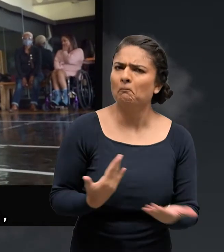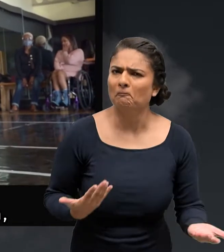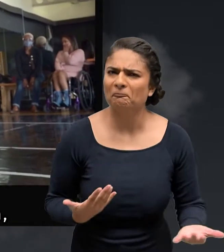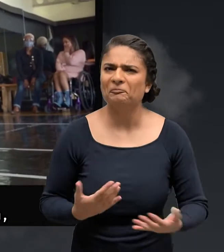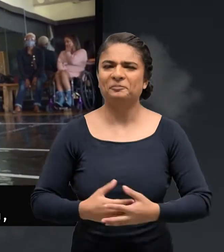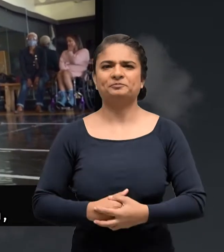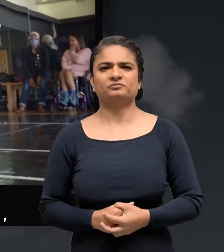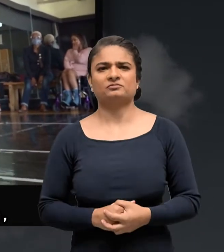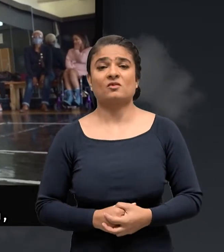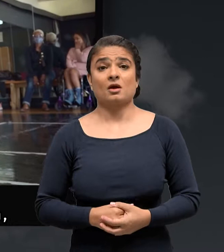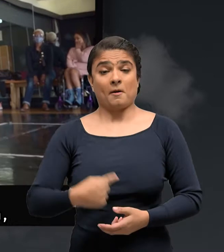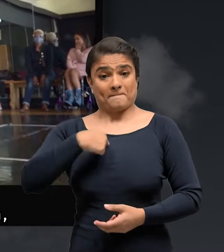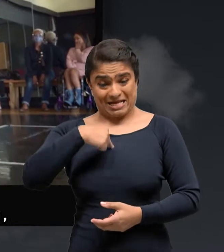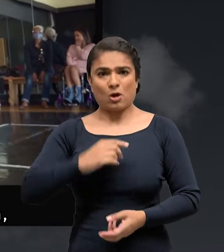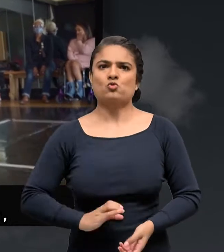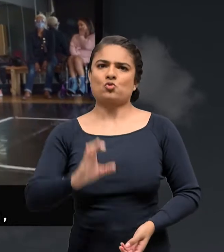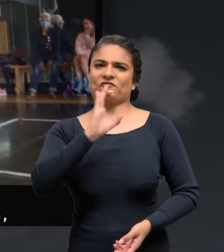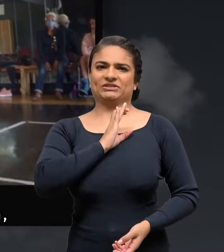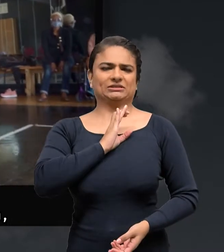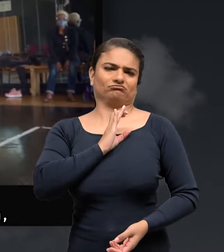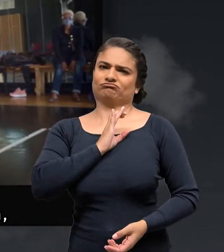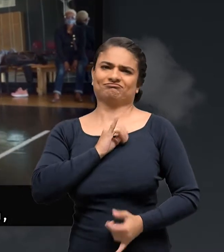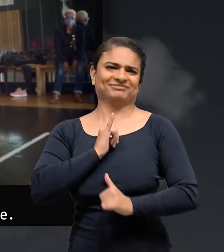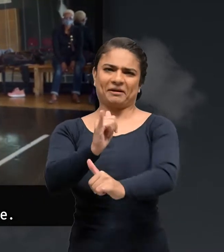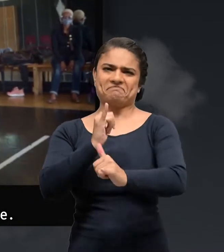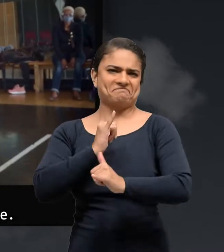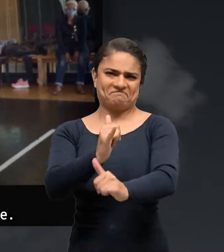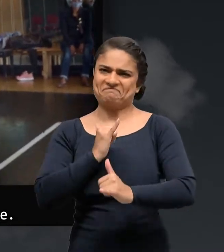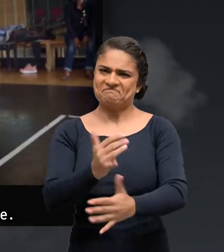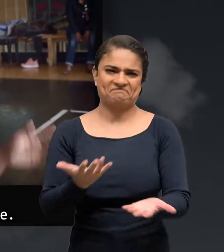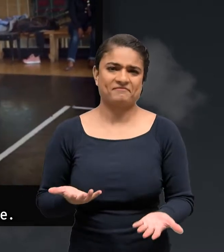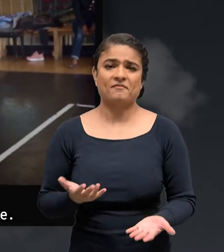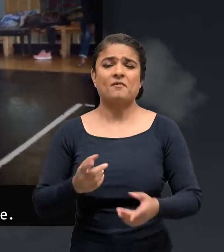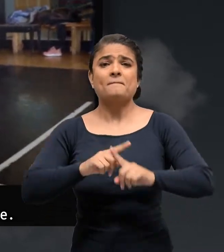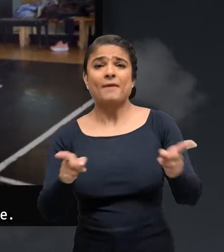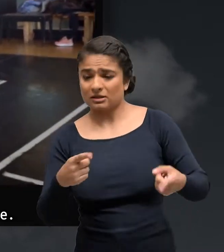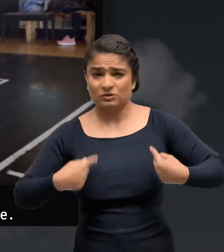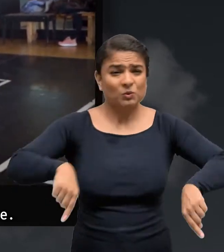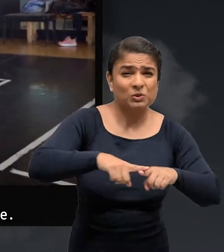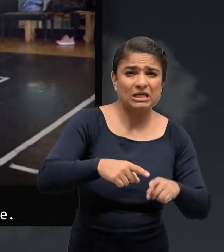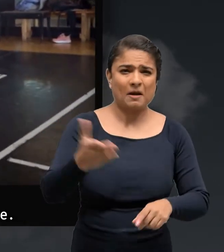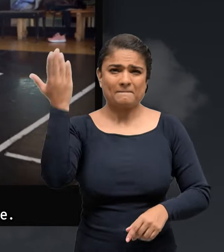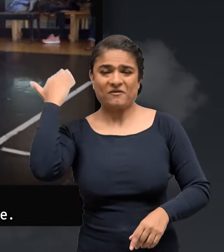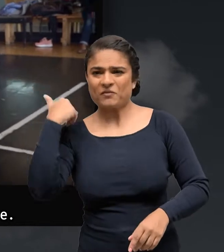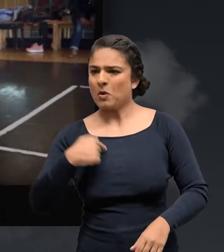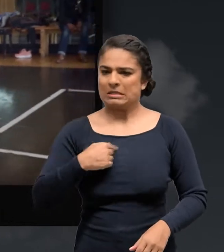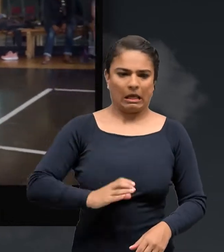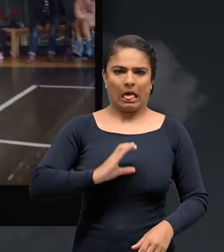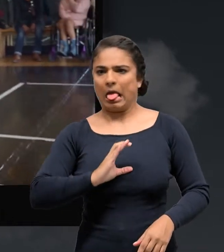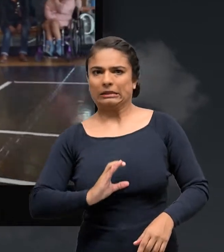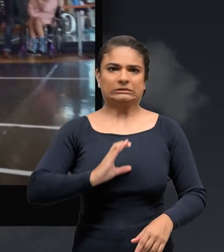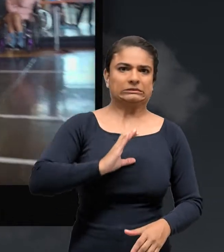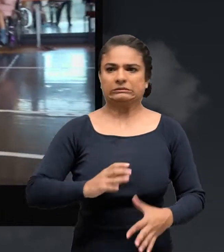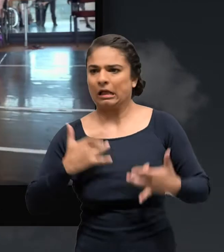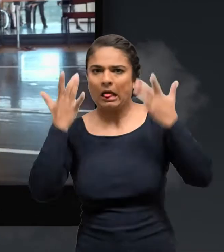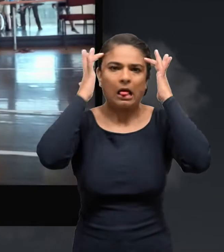In terms of confidence also, with our young people that we work with, a lot of them come into the space and they've got issues with confidence.